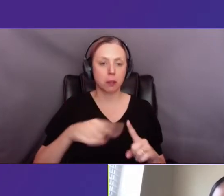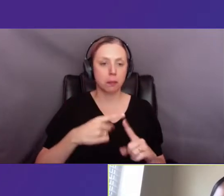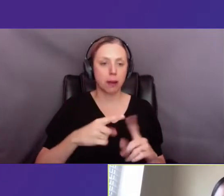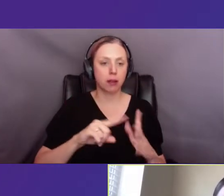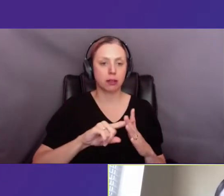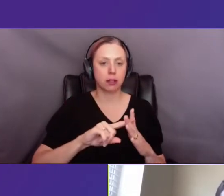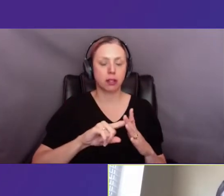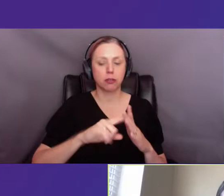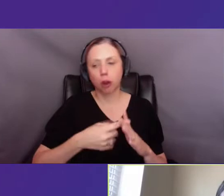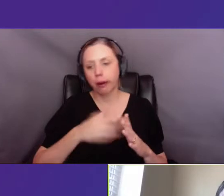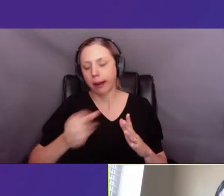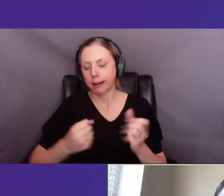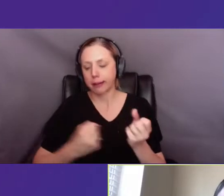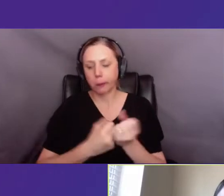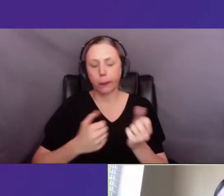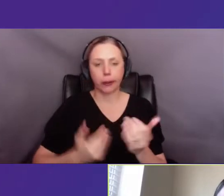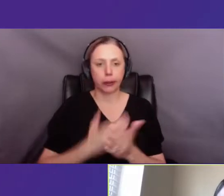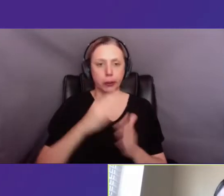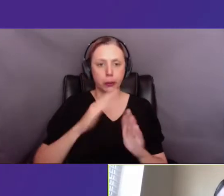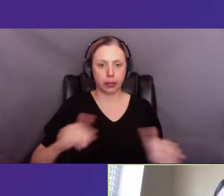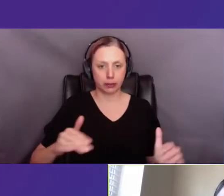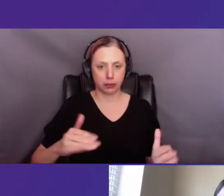So Beverly out.